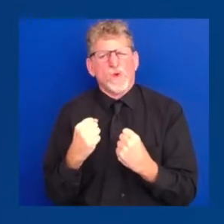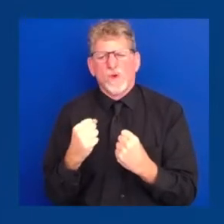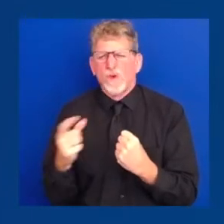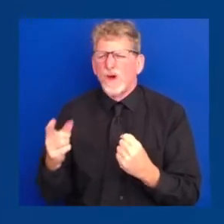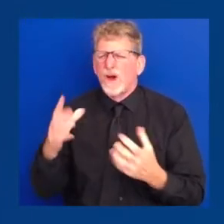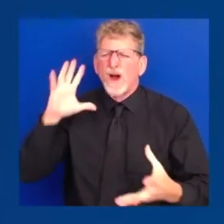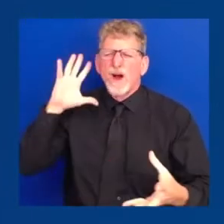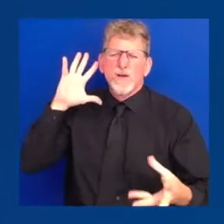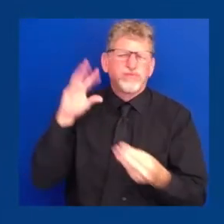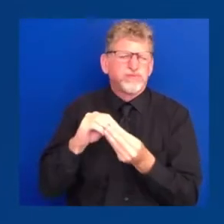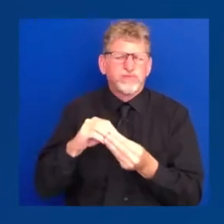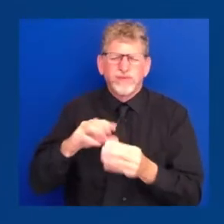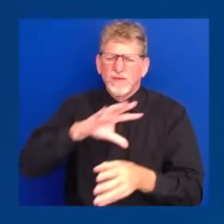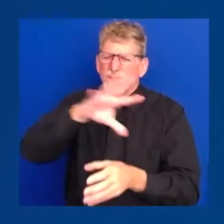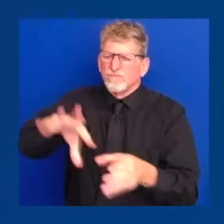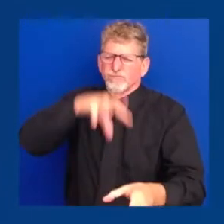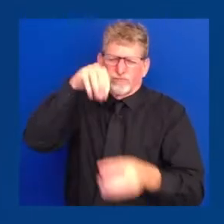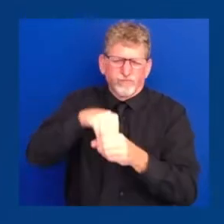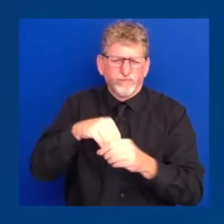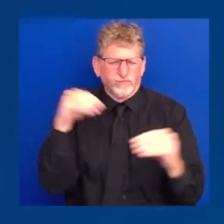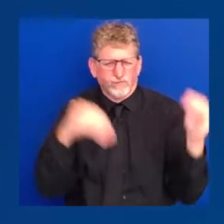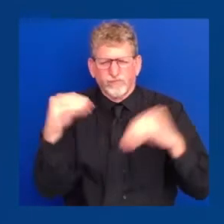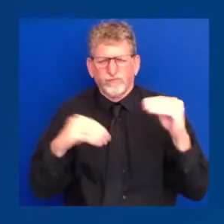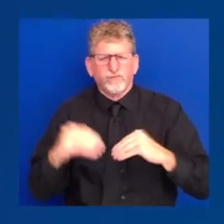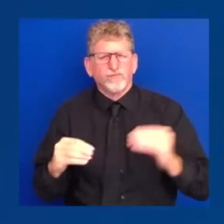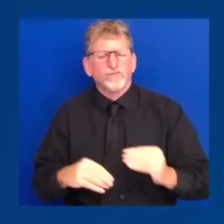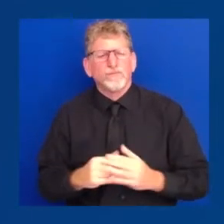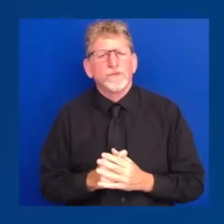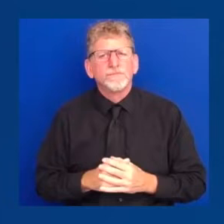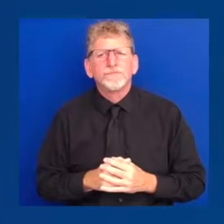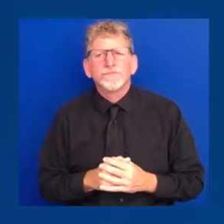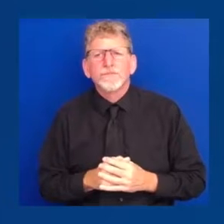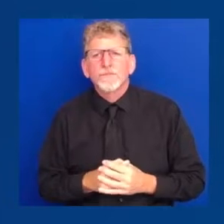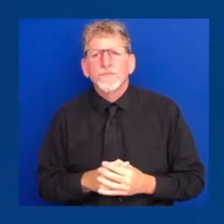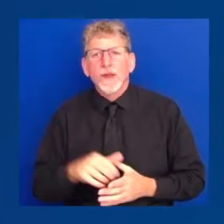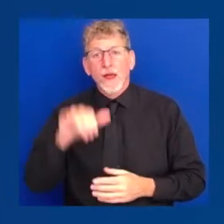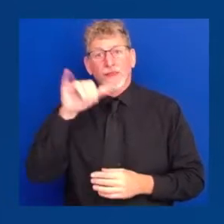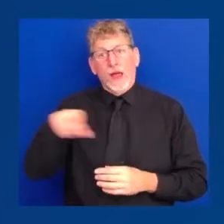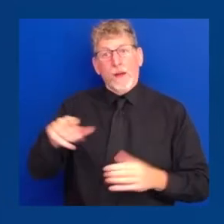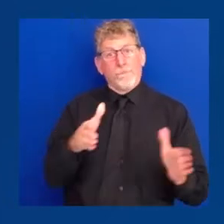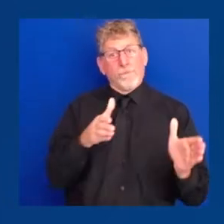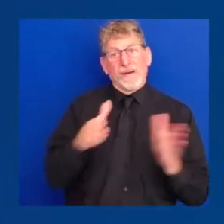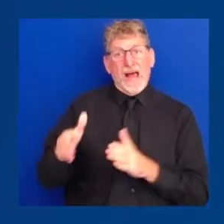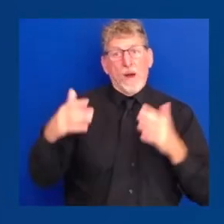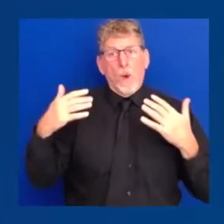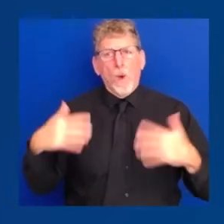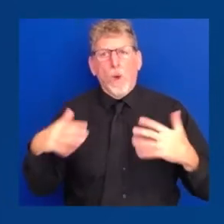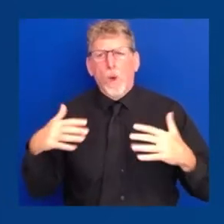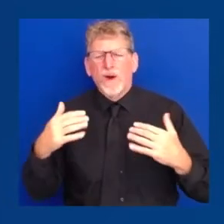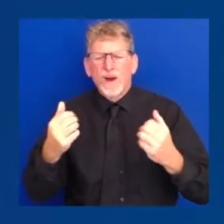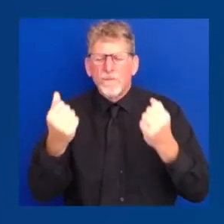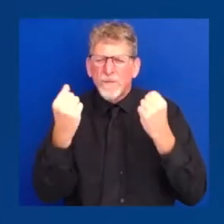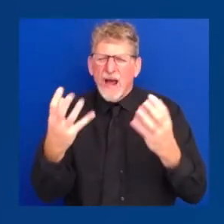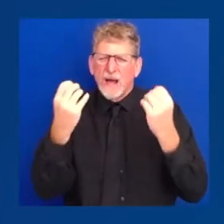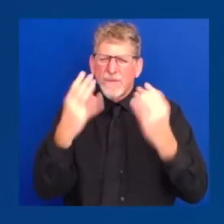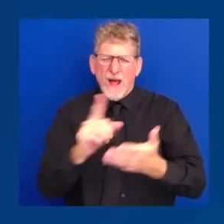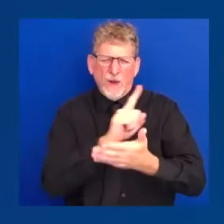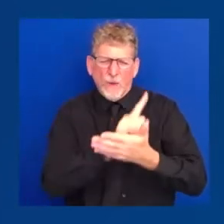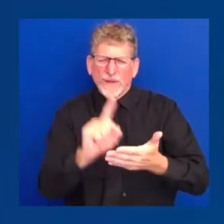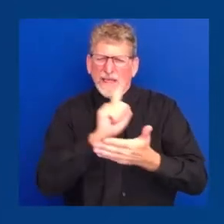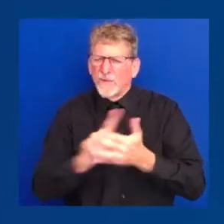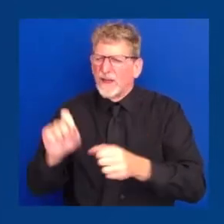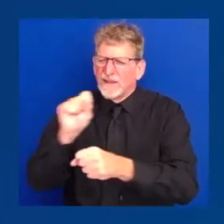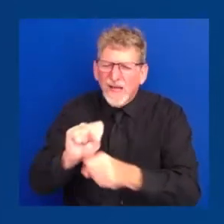The President's plan is the product of many weeks of work with experts inside and outside of government, local public health